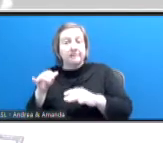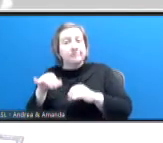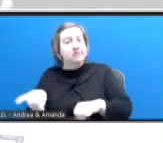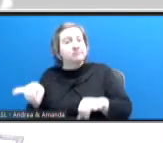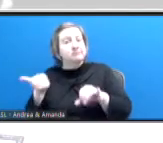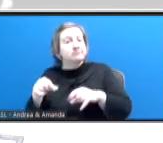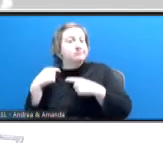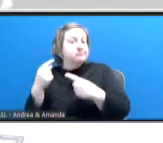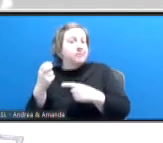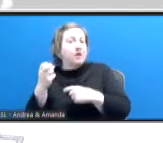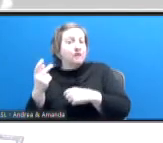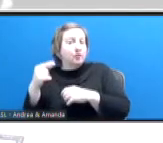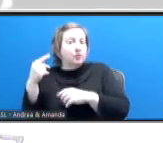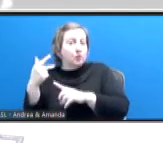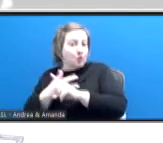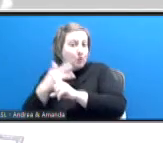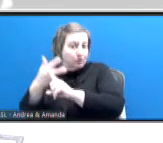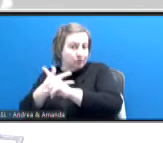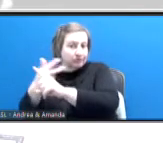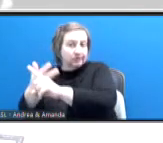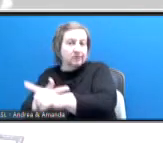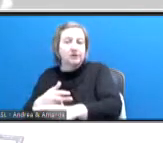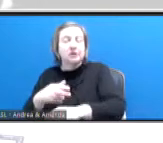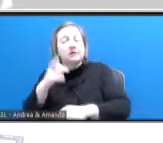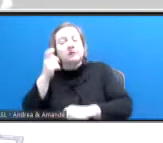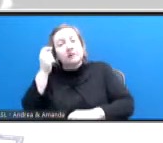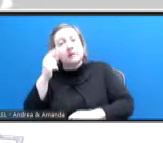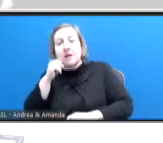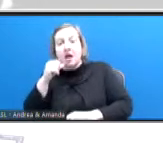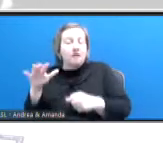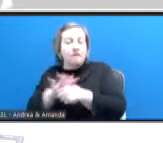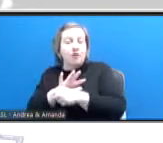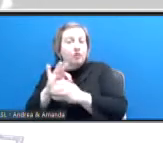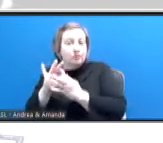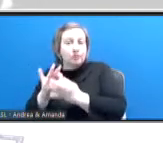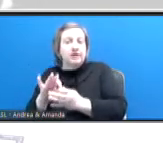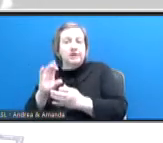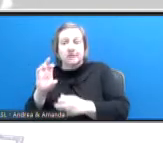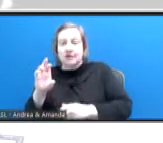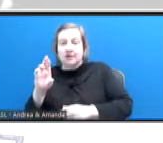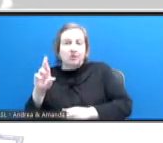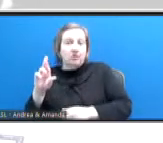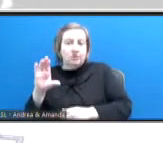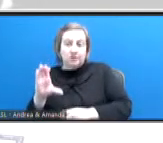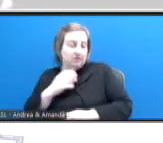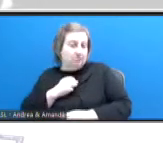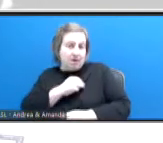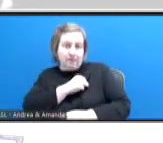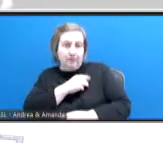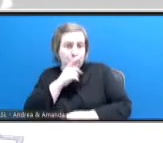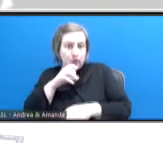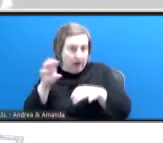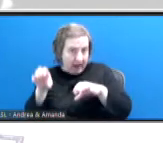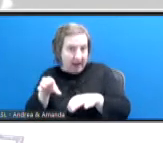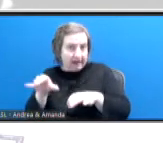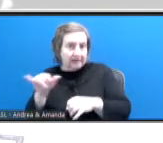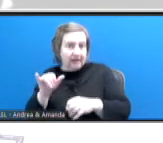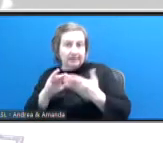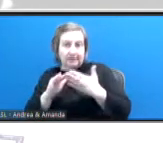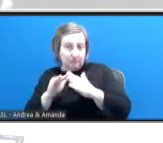last couple of quarters. It's not solely related to the CRC members who are acting as